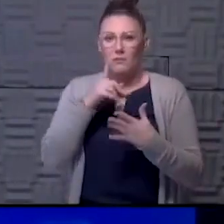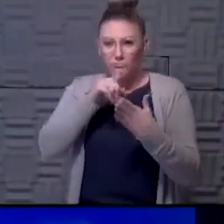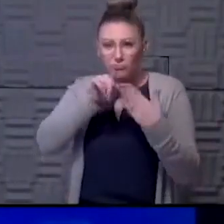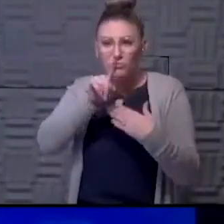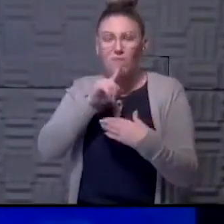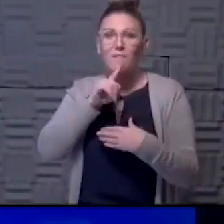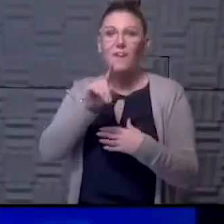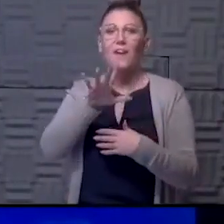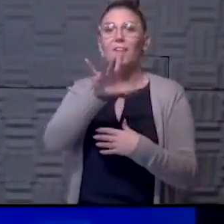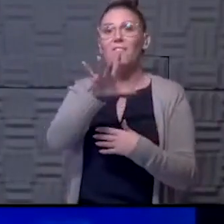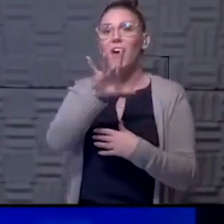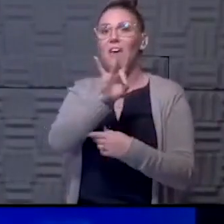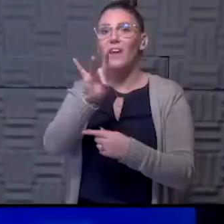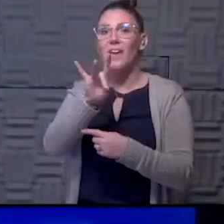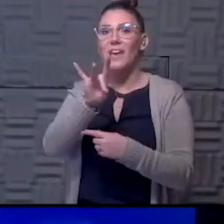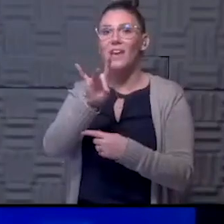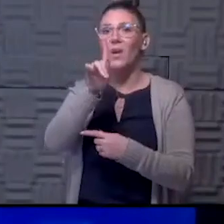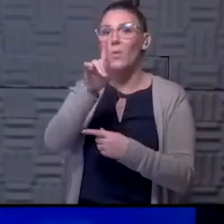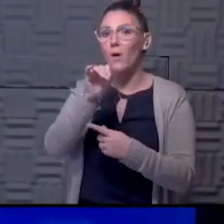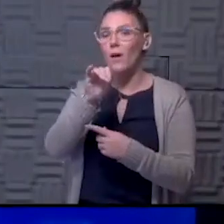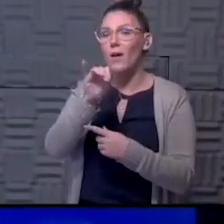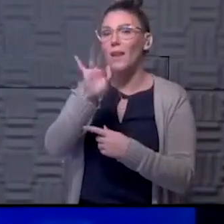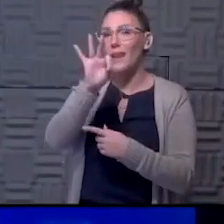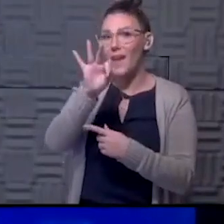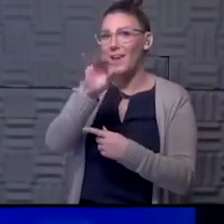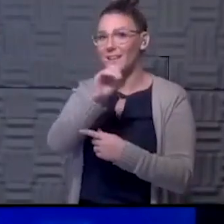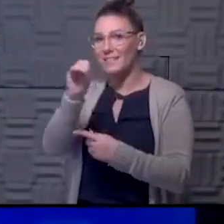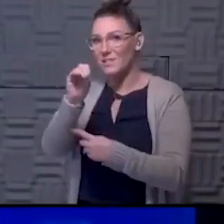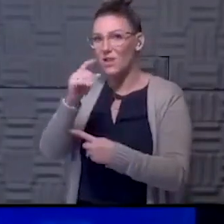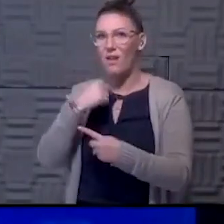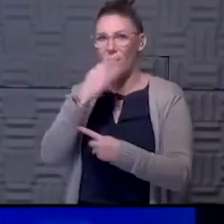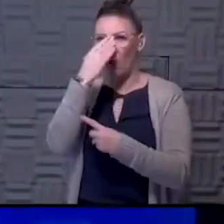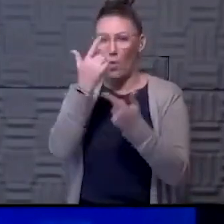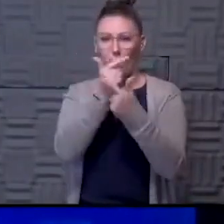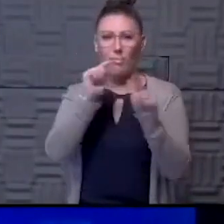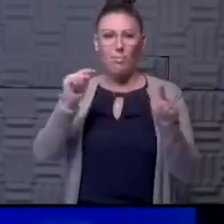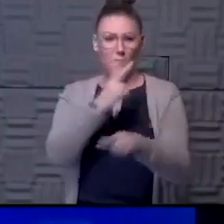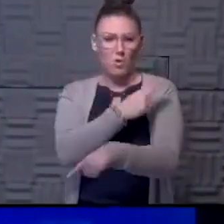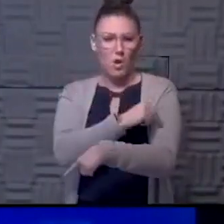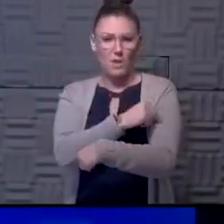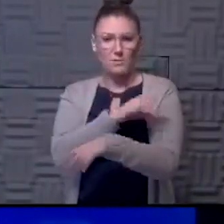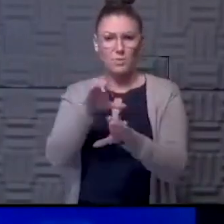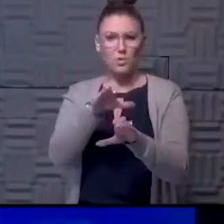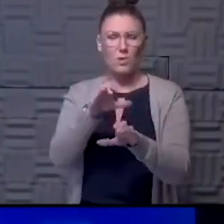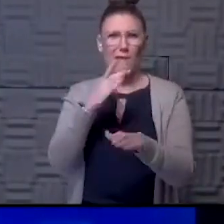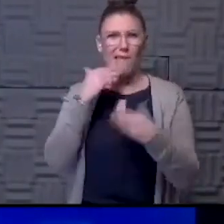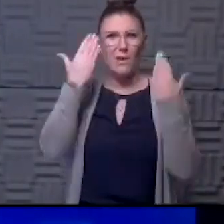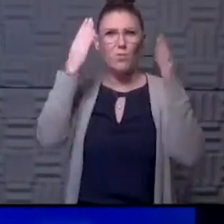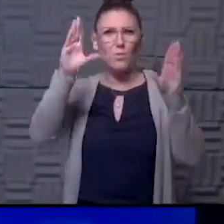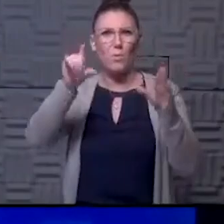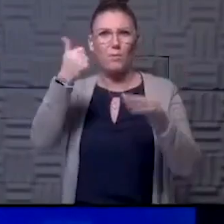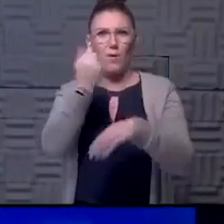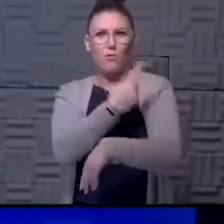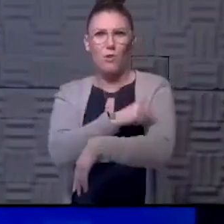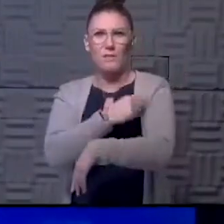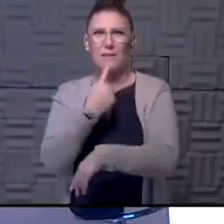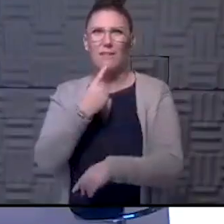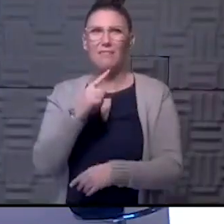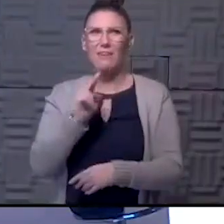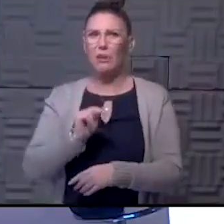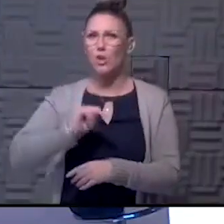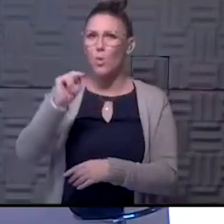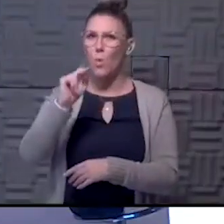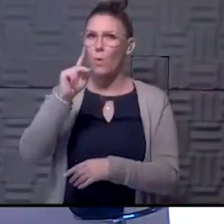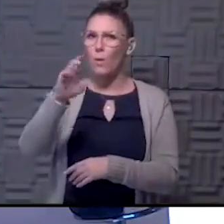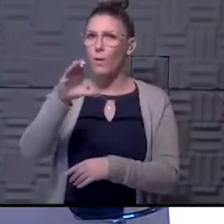number 588-1900 and see if they're a candidate. I know Liberty Hospital is doing it. I don't know all the other hospitals who are doing it. Yeah, I think North Kansas